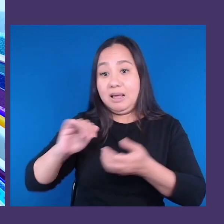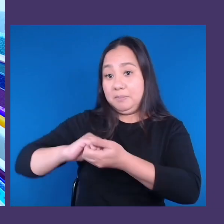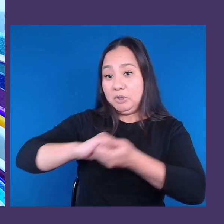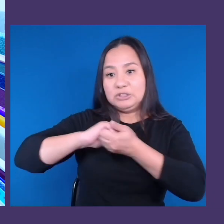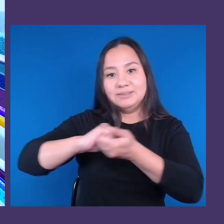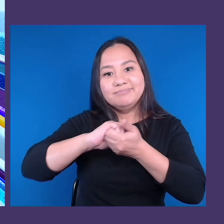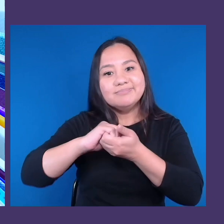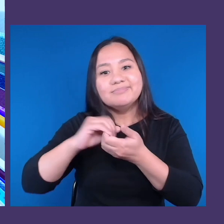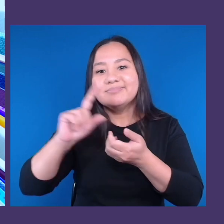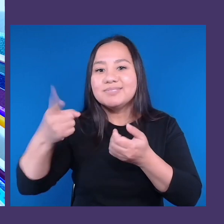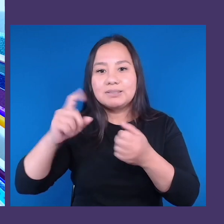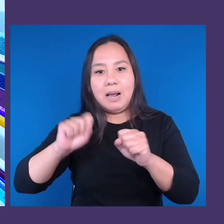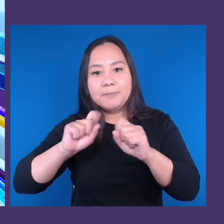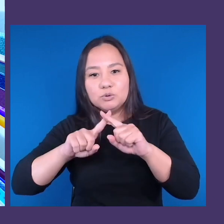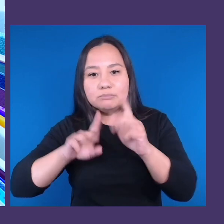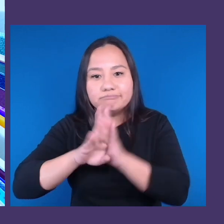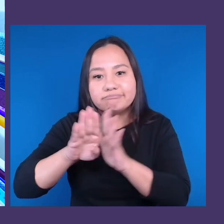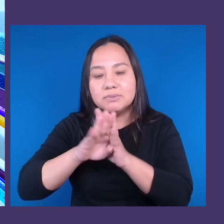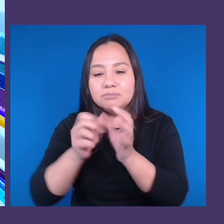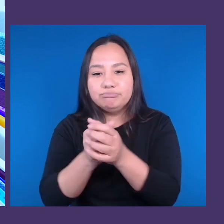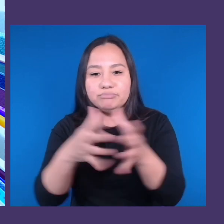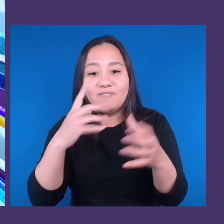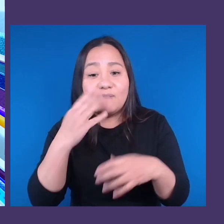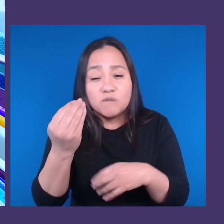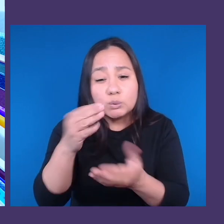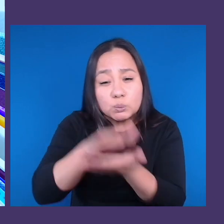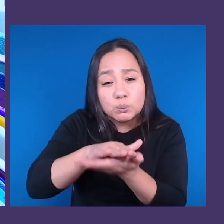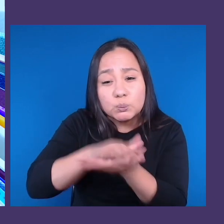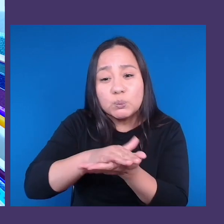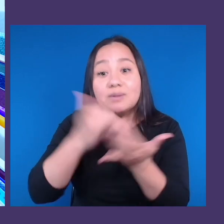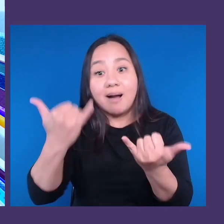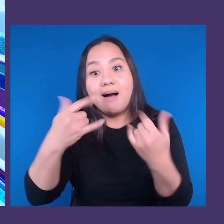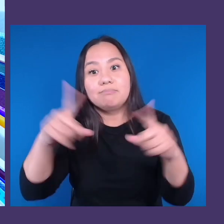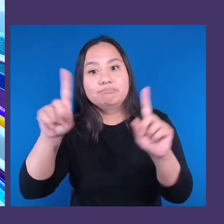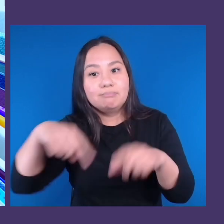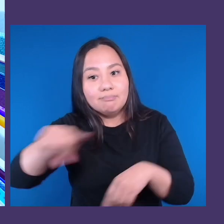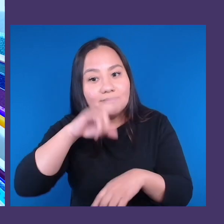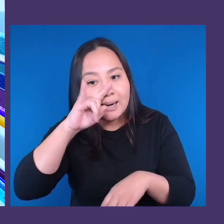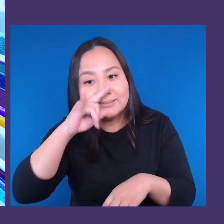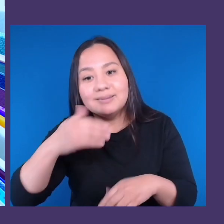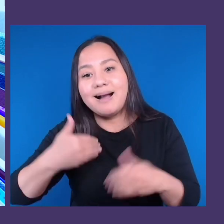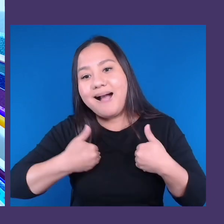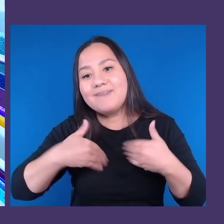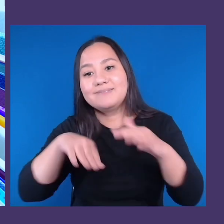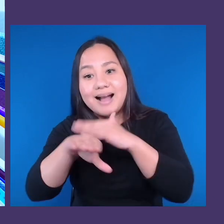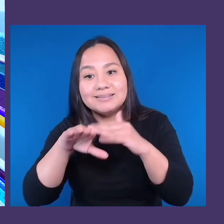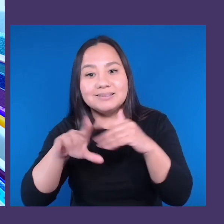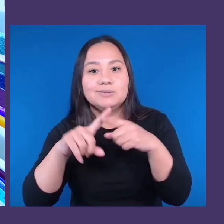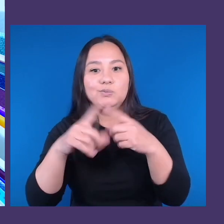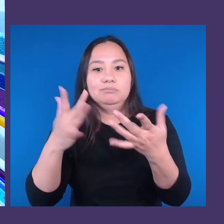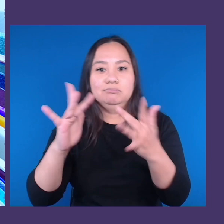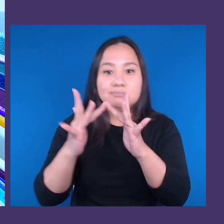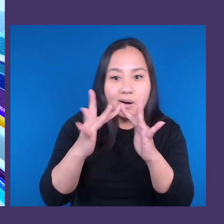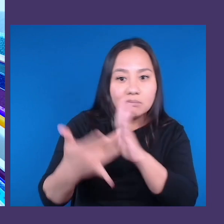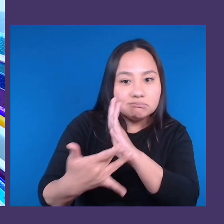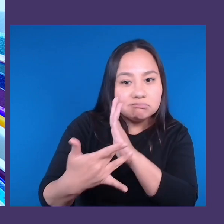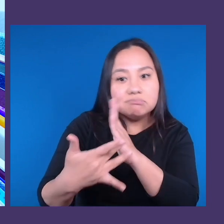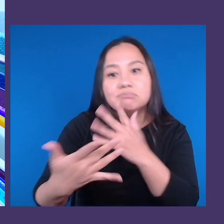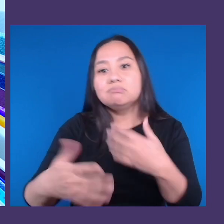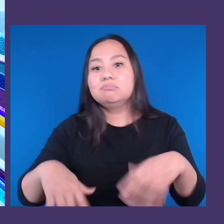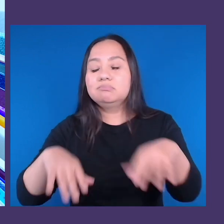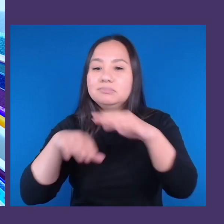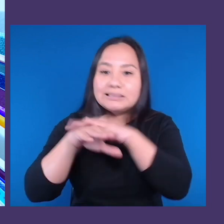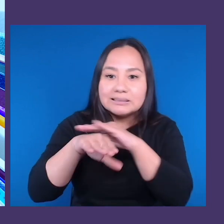access to broadband technology. And, accessibility and connectivity go hand in hand. And it's amazing to see the extension of